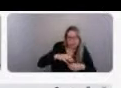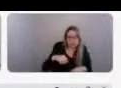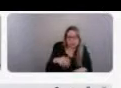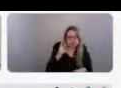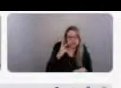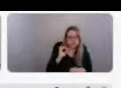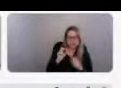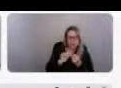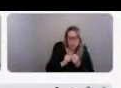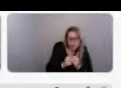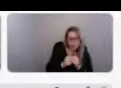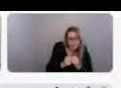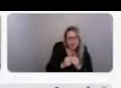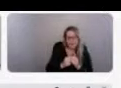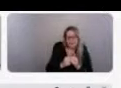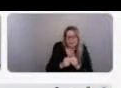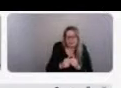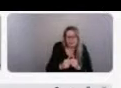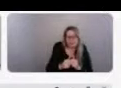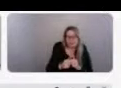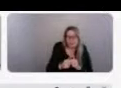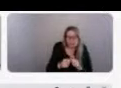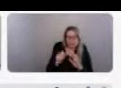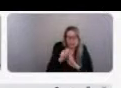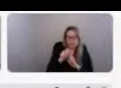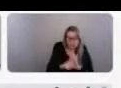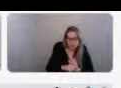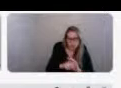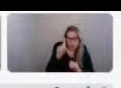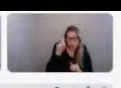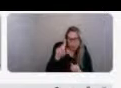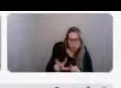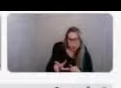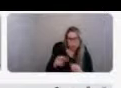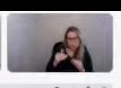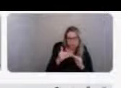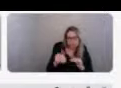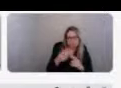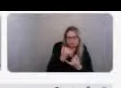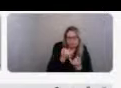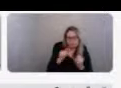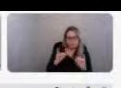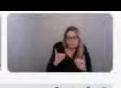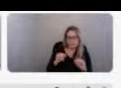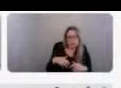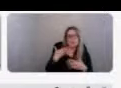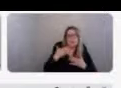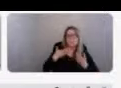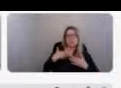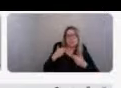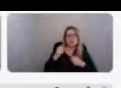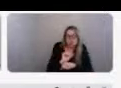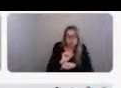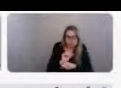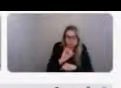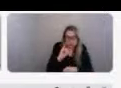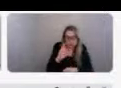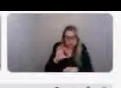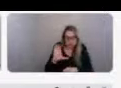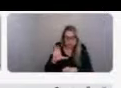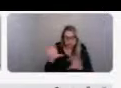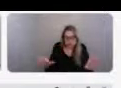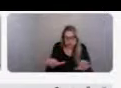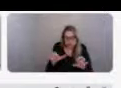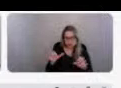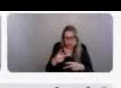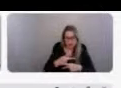one-third are independents again i'm glad for the work that this commission is doing and i want to stress the importance of keeping districts